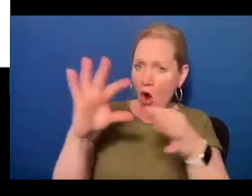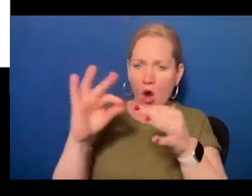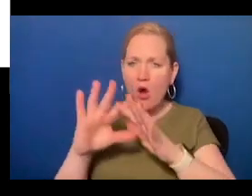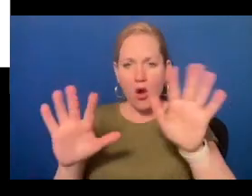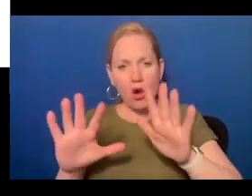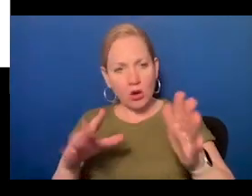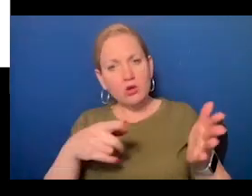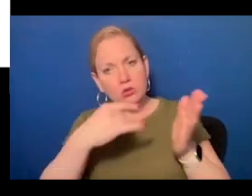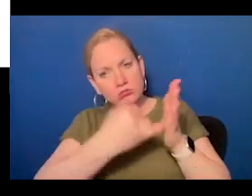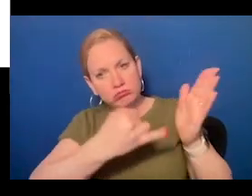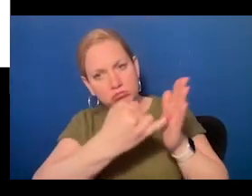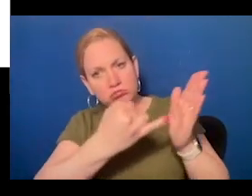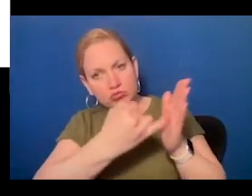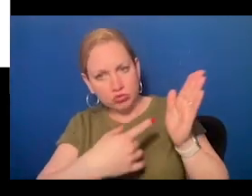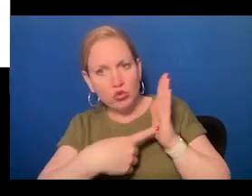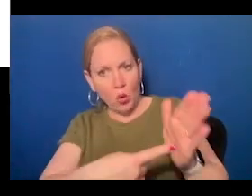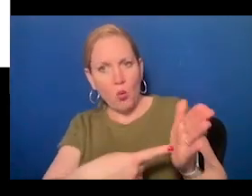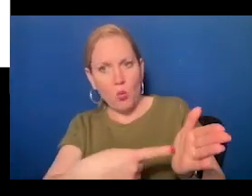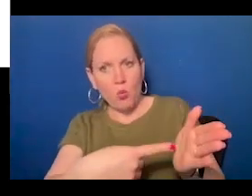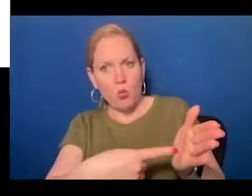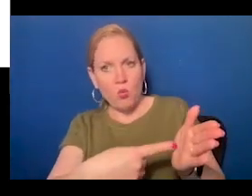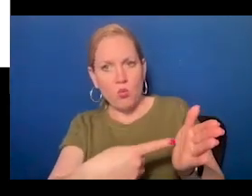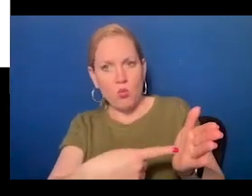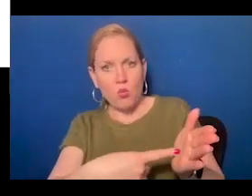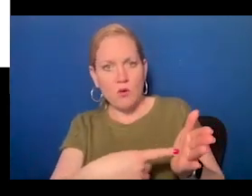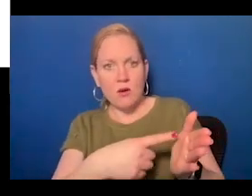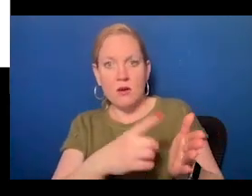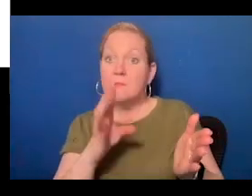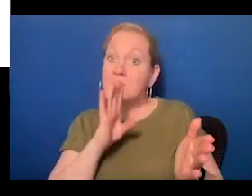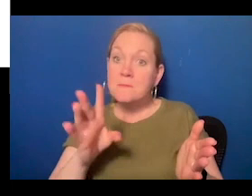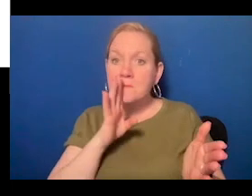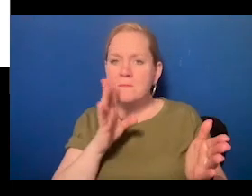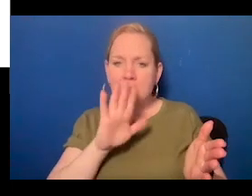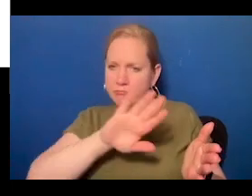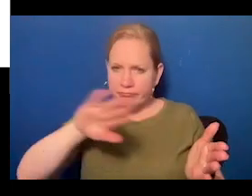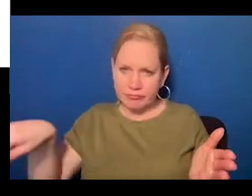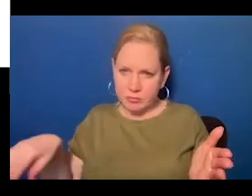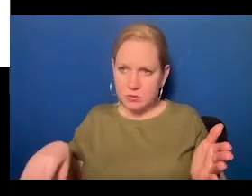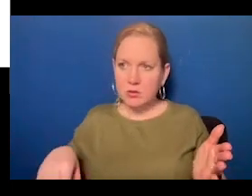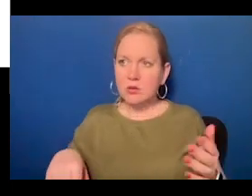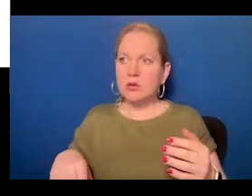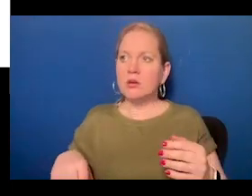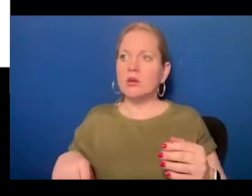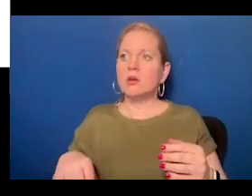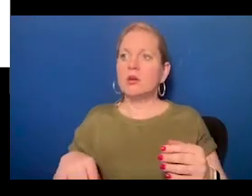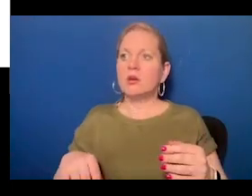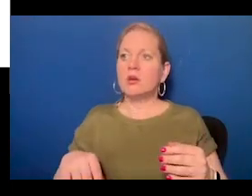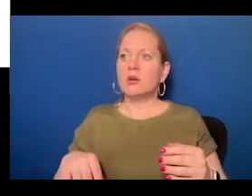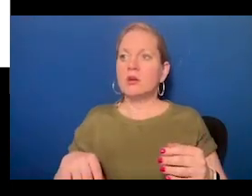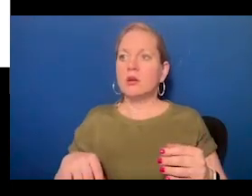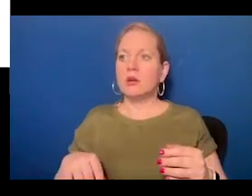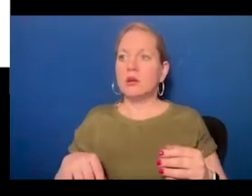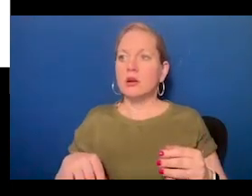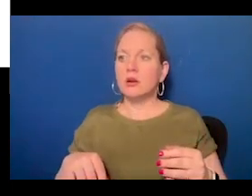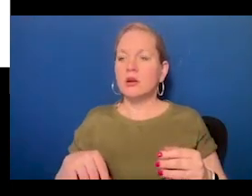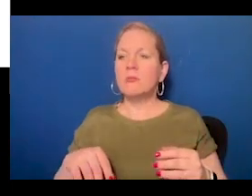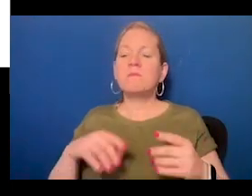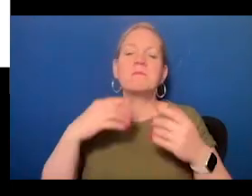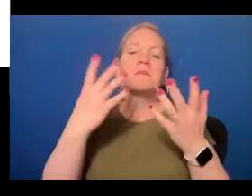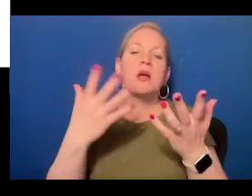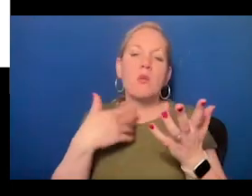stories. Sometimes they're talking literally about like visual storytelling, like show me in your composition and in the